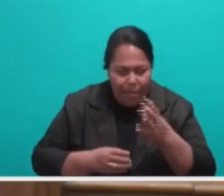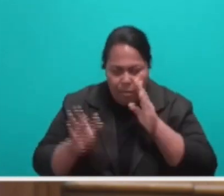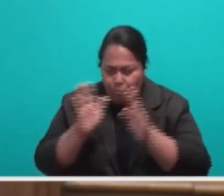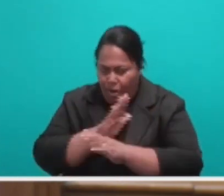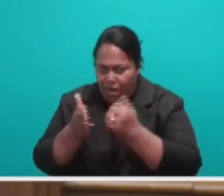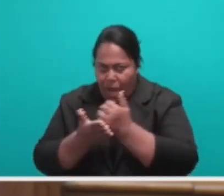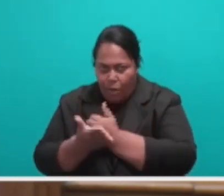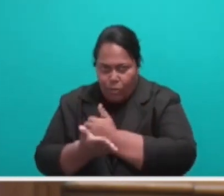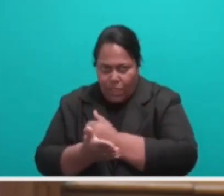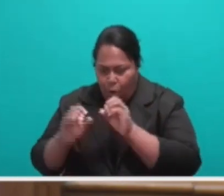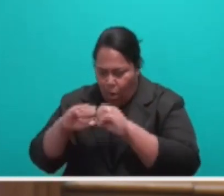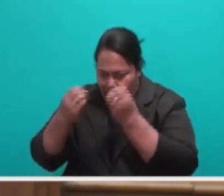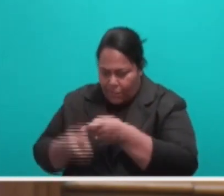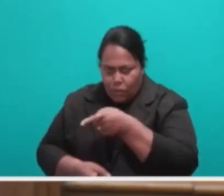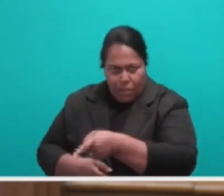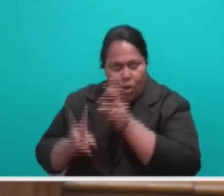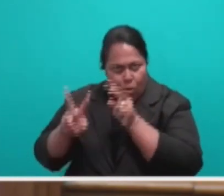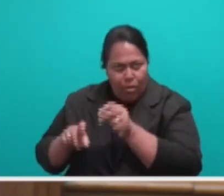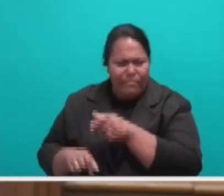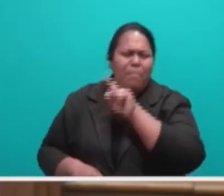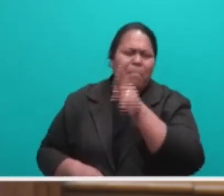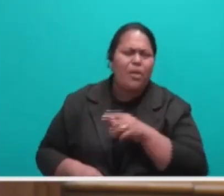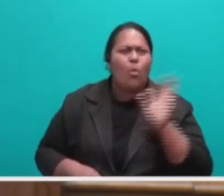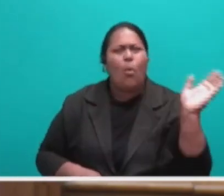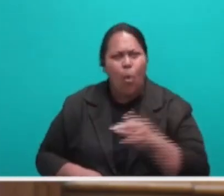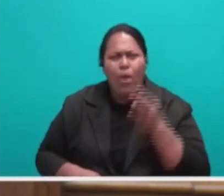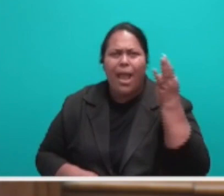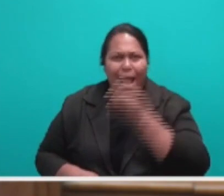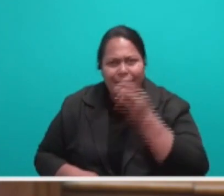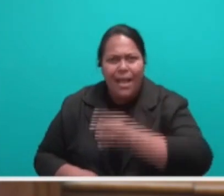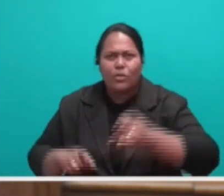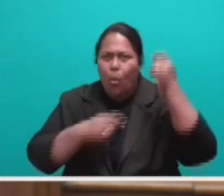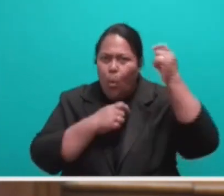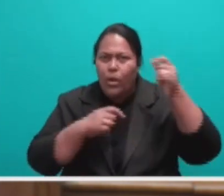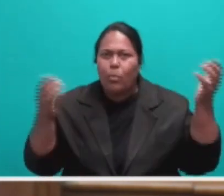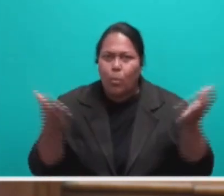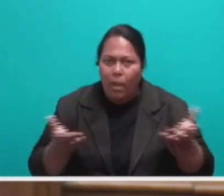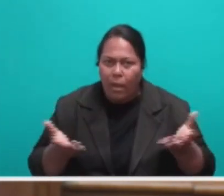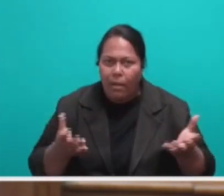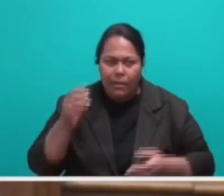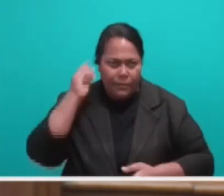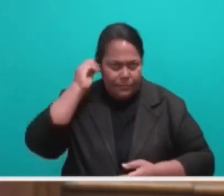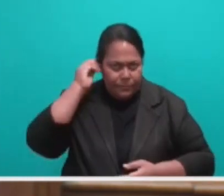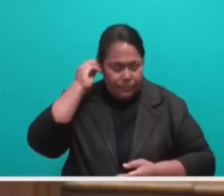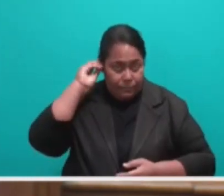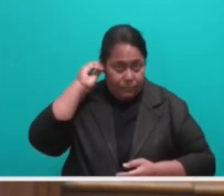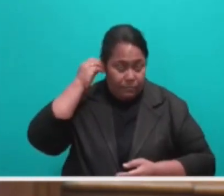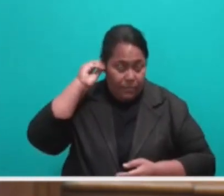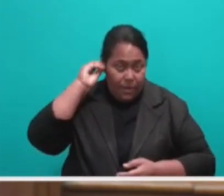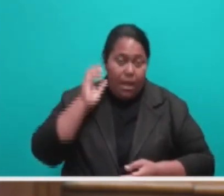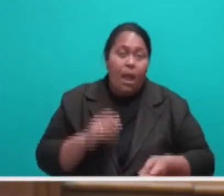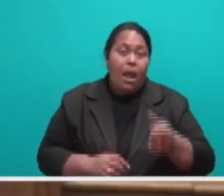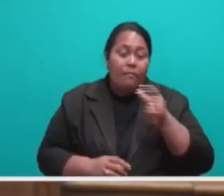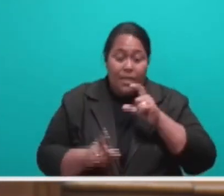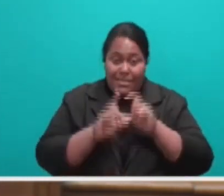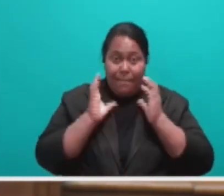firm, despite being the subject of audit query. Soon after assuming office in December of